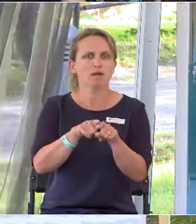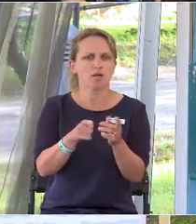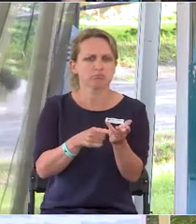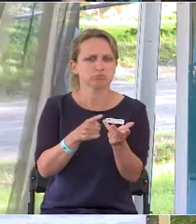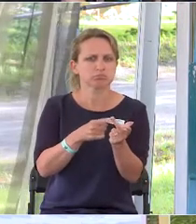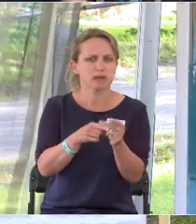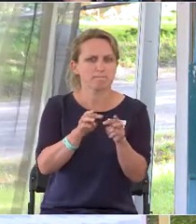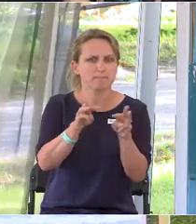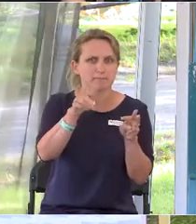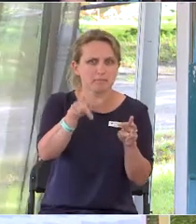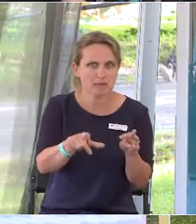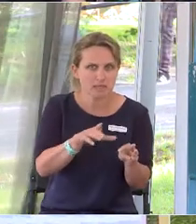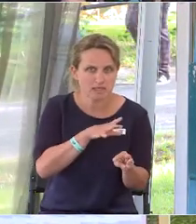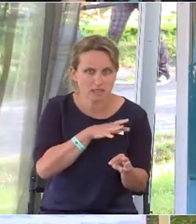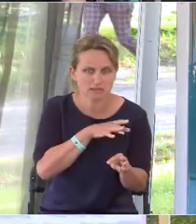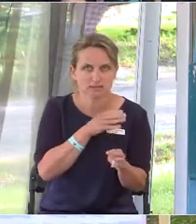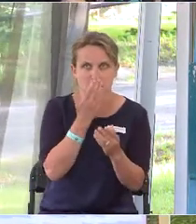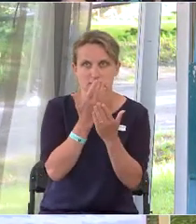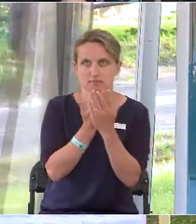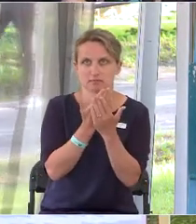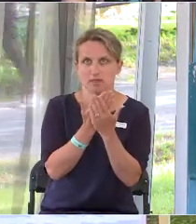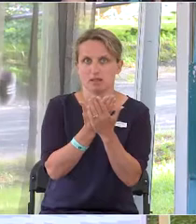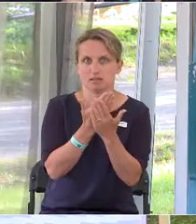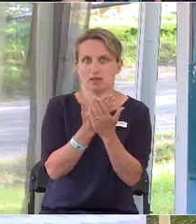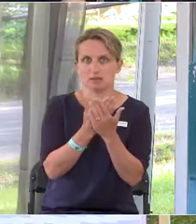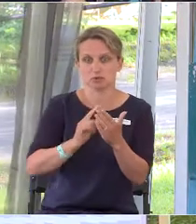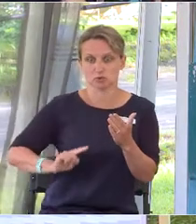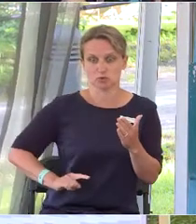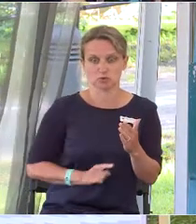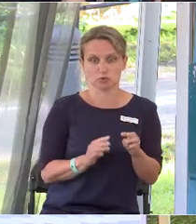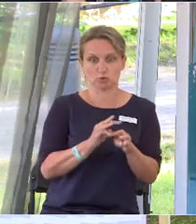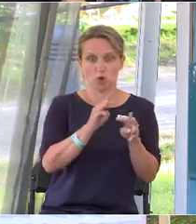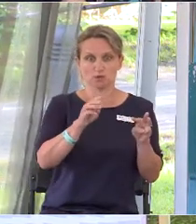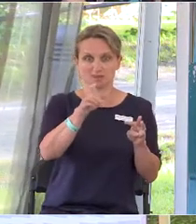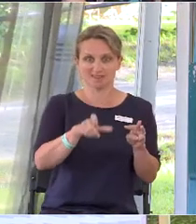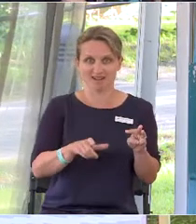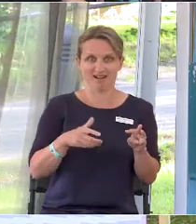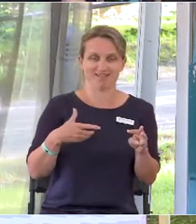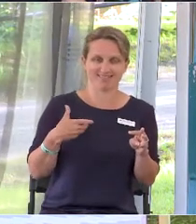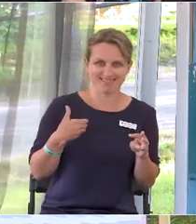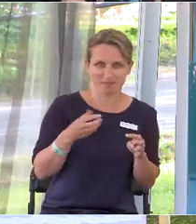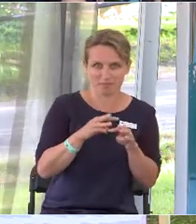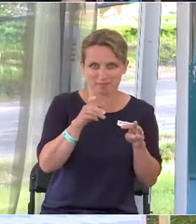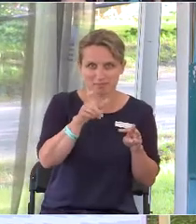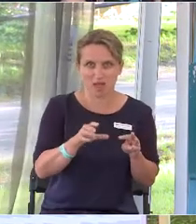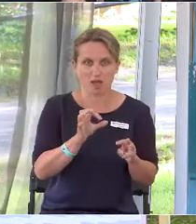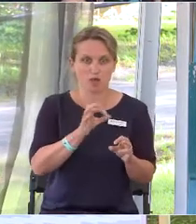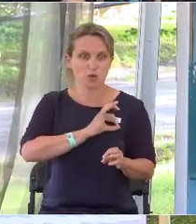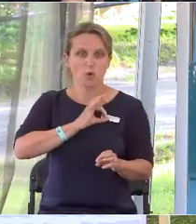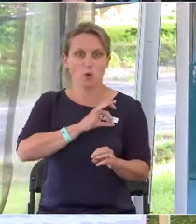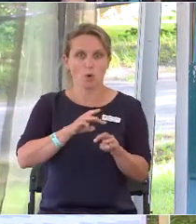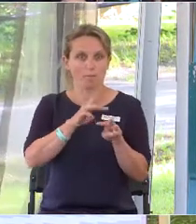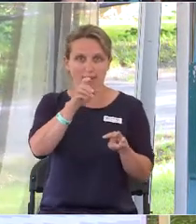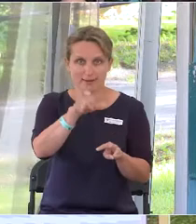many years, for example, Minister of Social Affairs and Health, Minister of Justice,